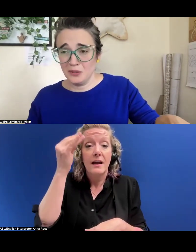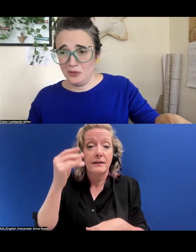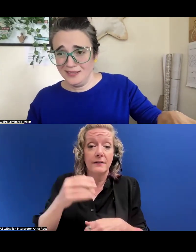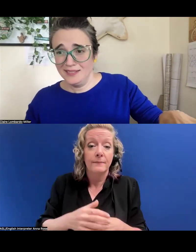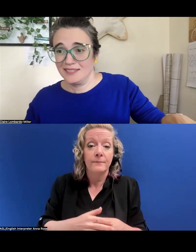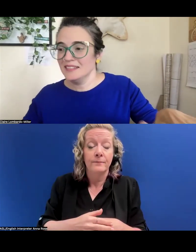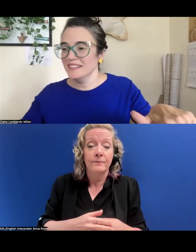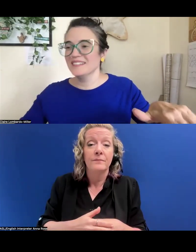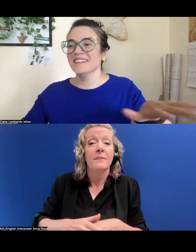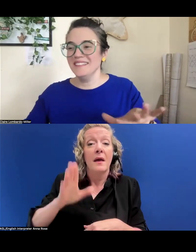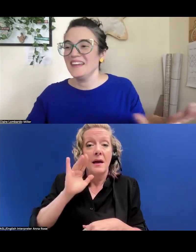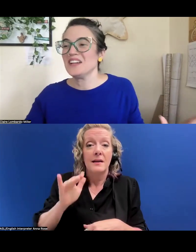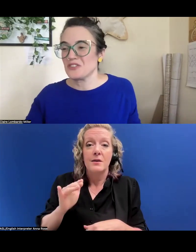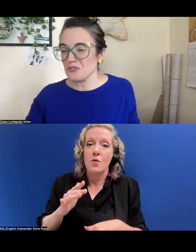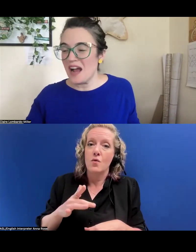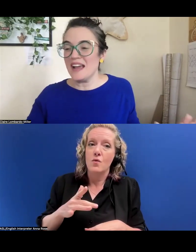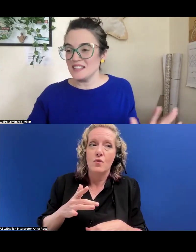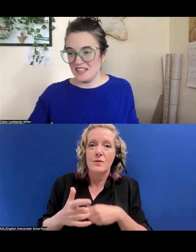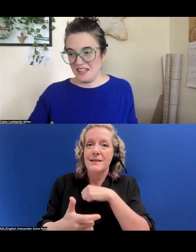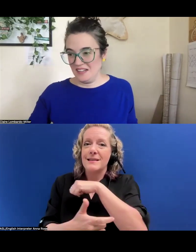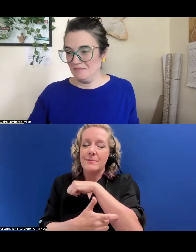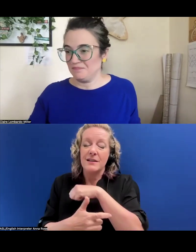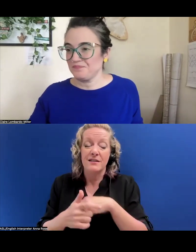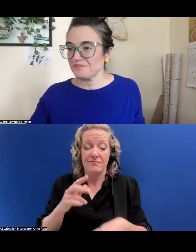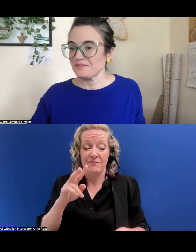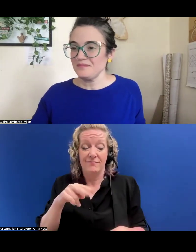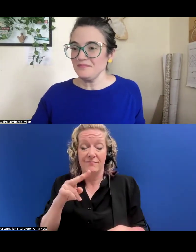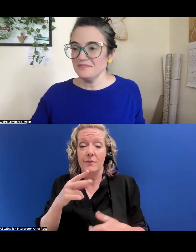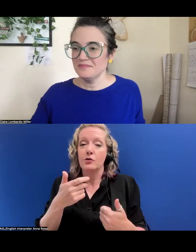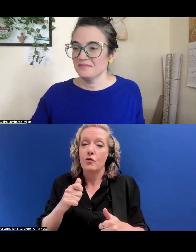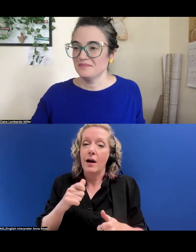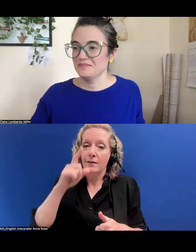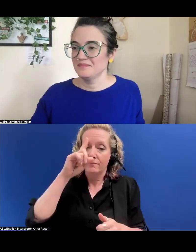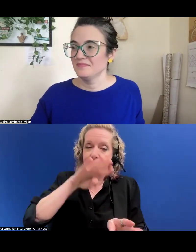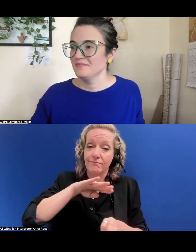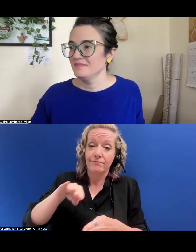left, like, what? Try to take it in.